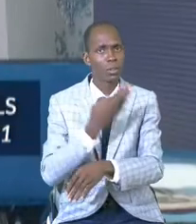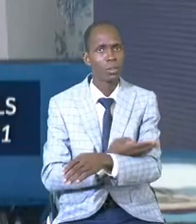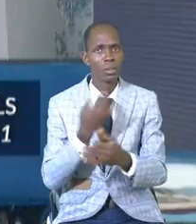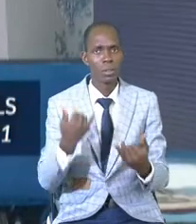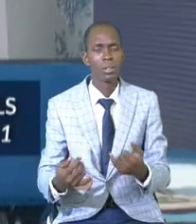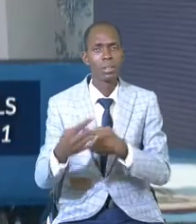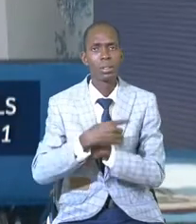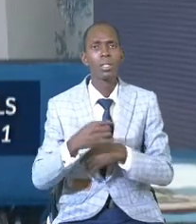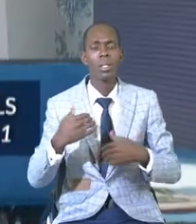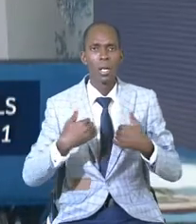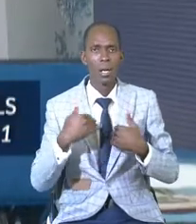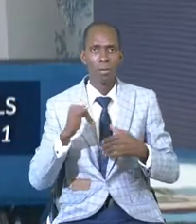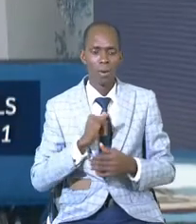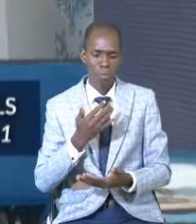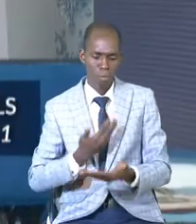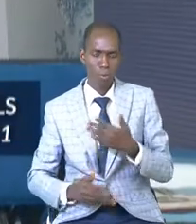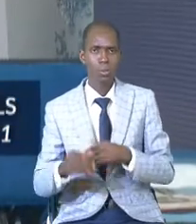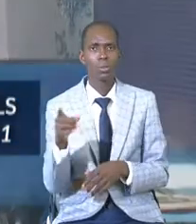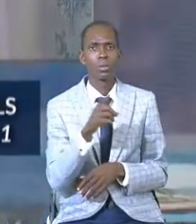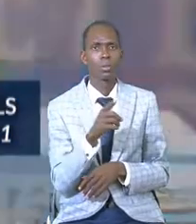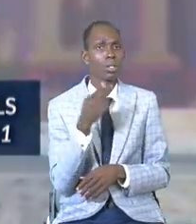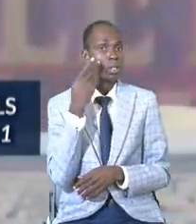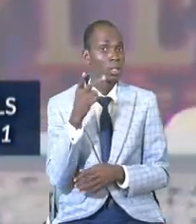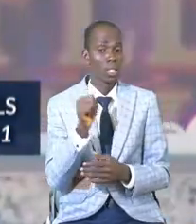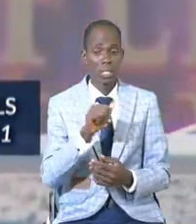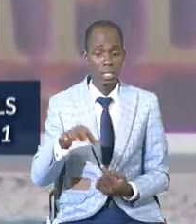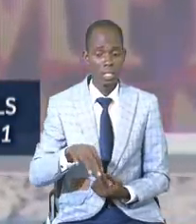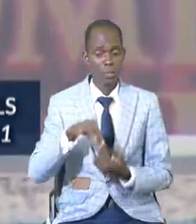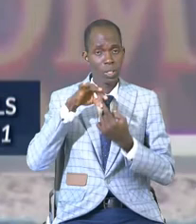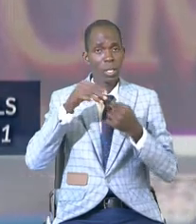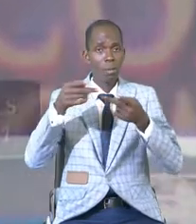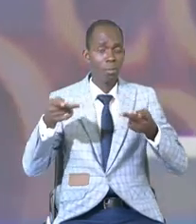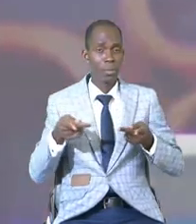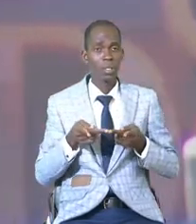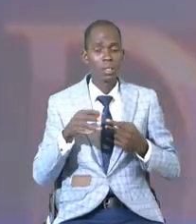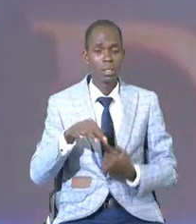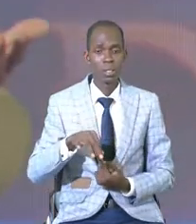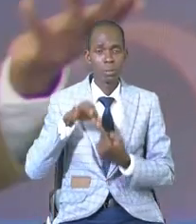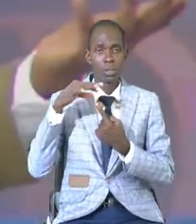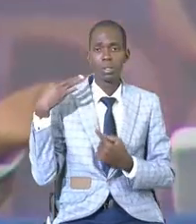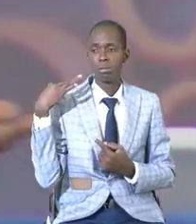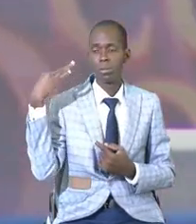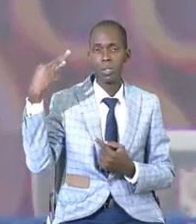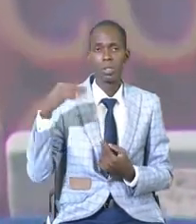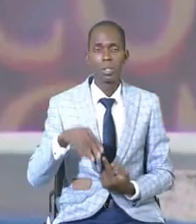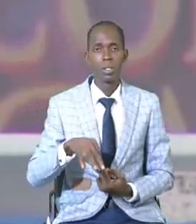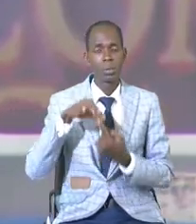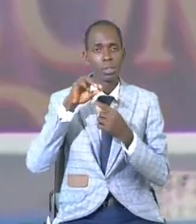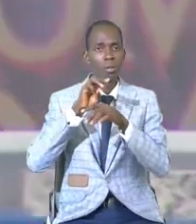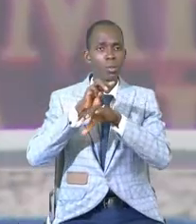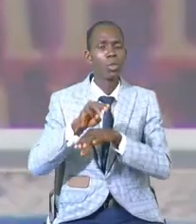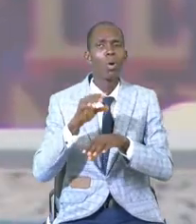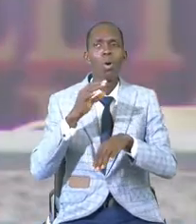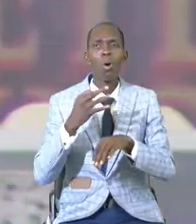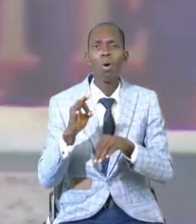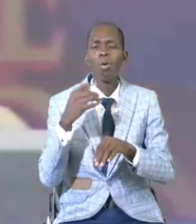I begotten thee? He said, look at a special place, a special position, a special ministry. Unto which of the angels, any